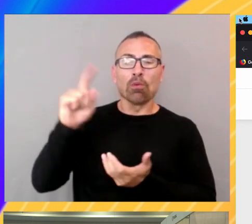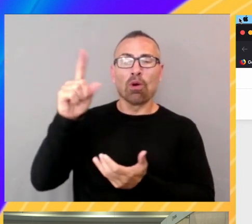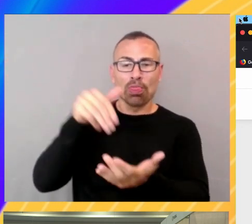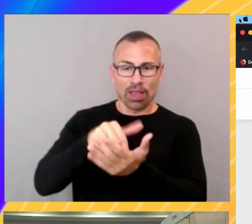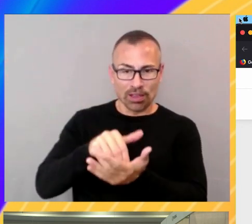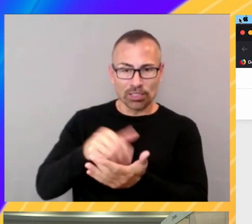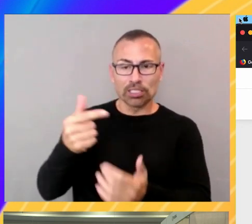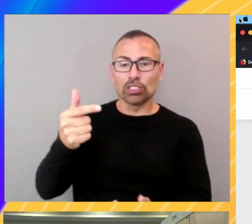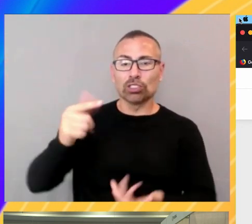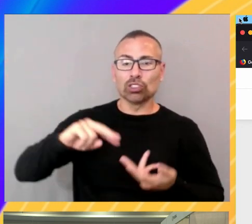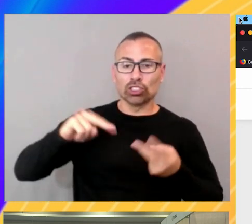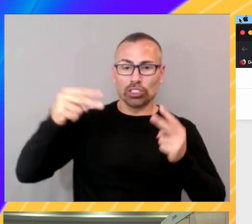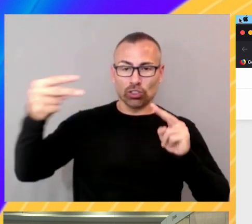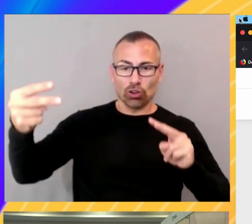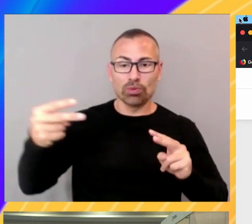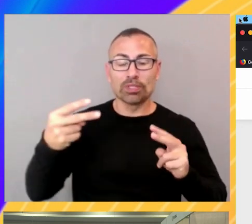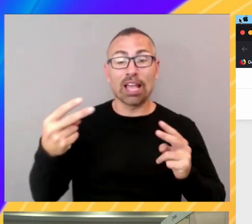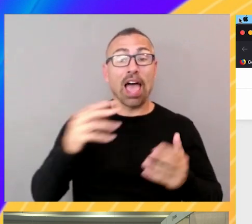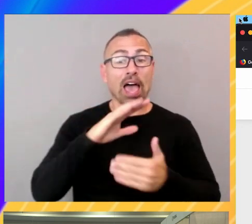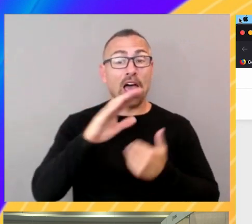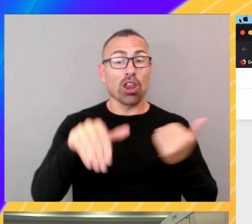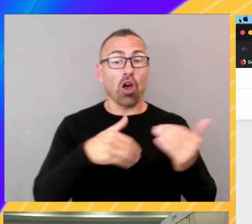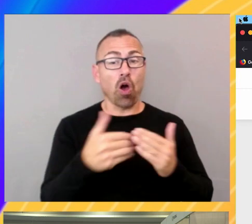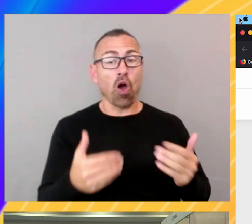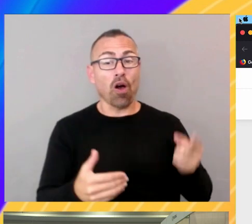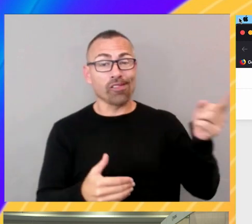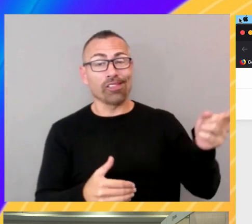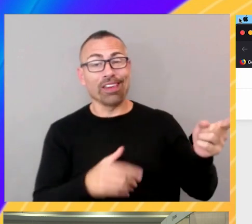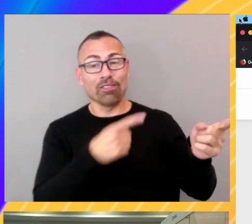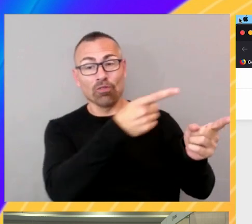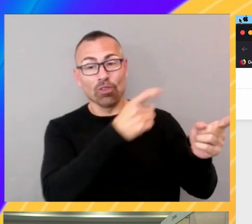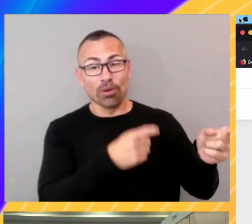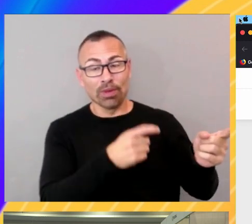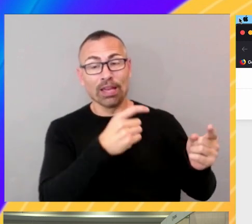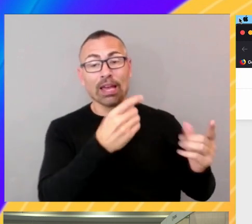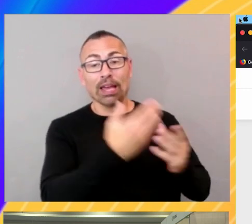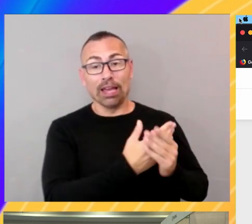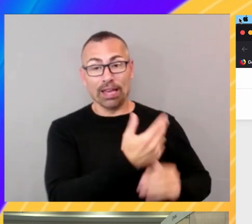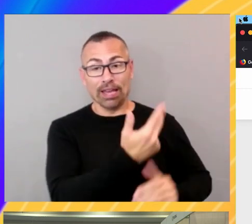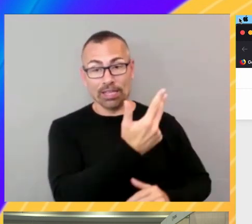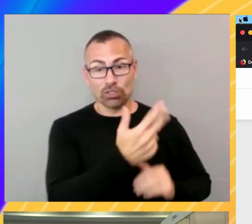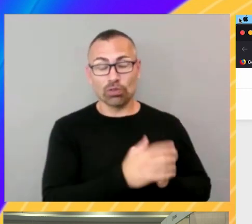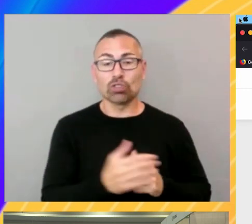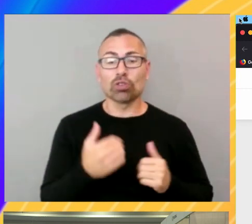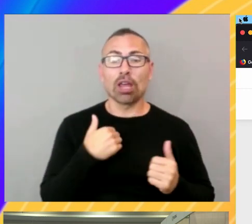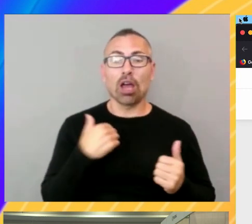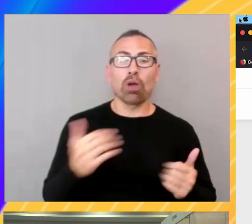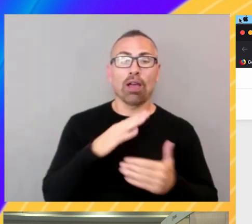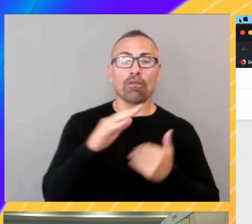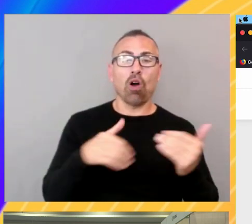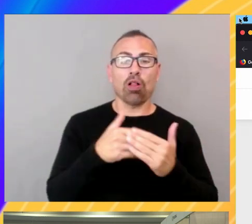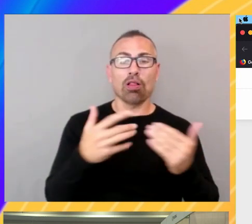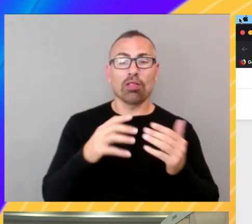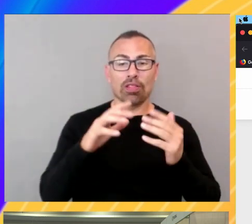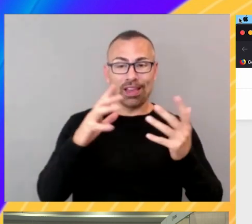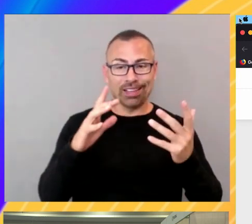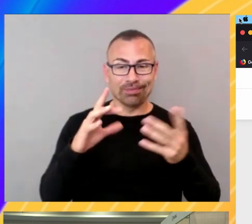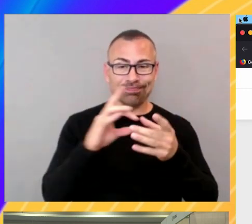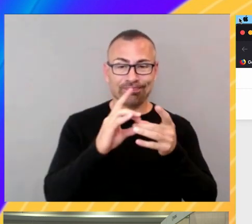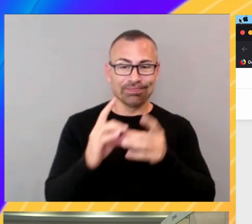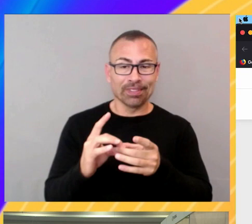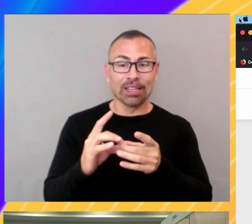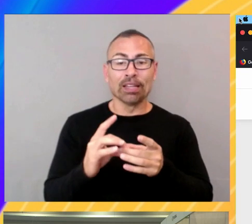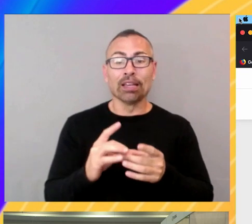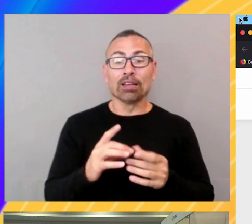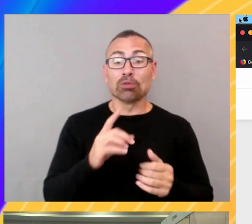all tables that can be queried through Athena. So we already have done that part, which in reality is a huge effort if